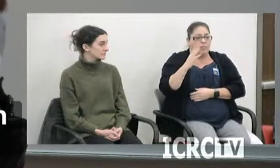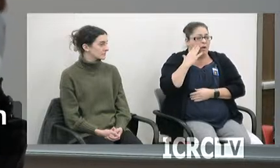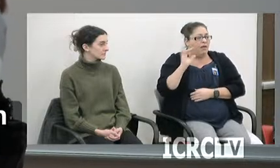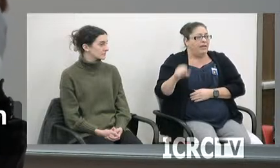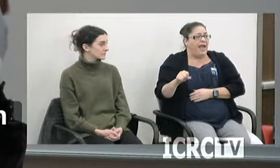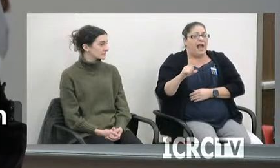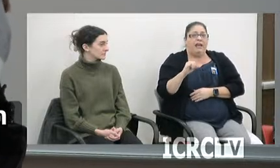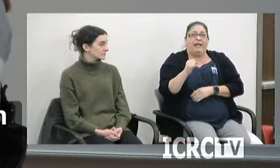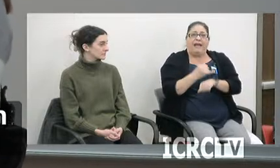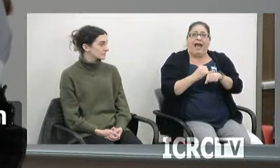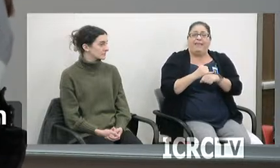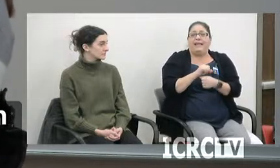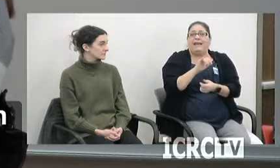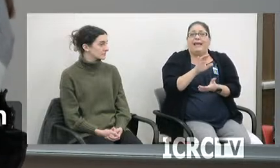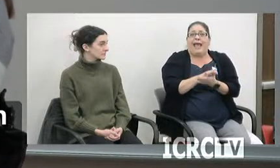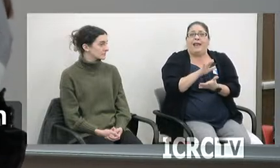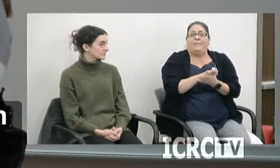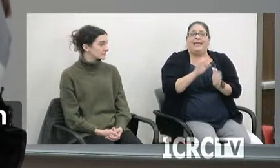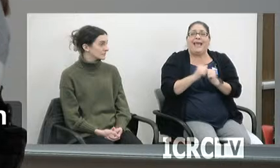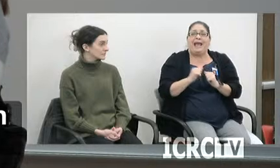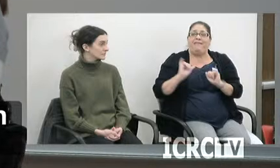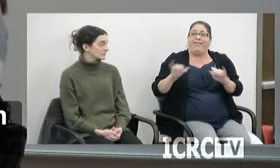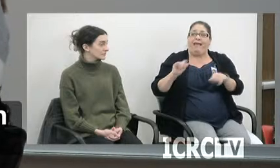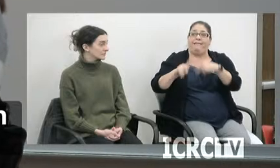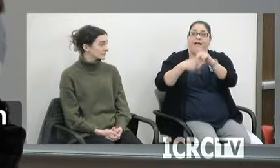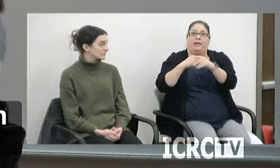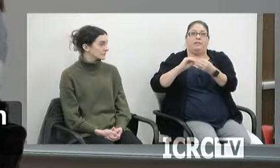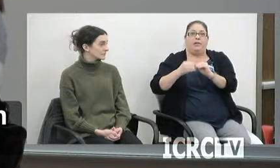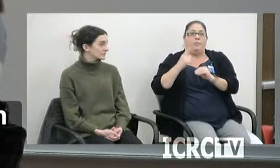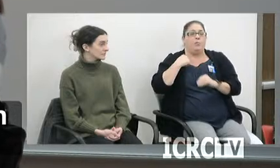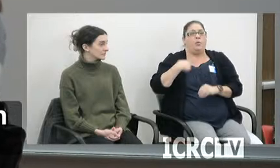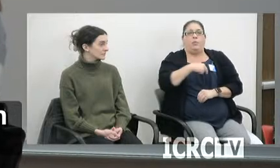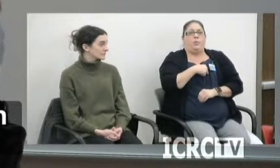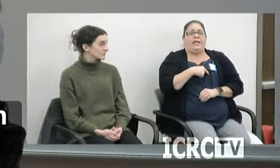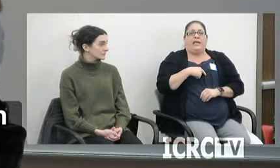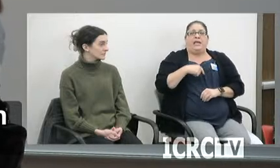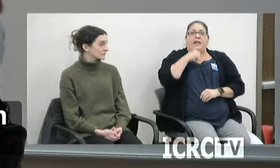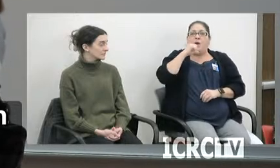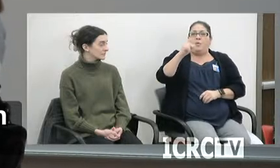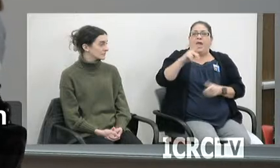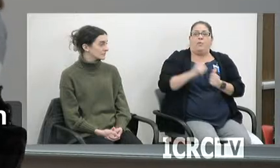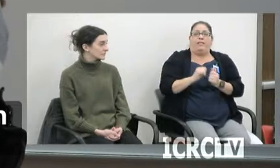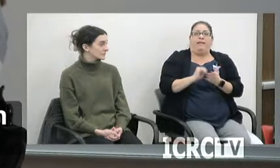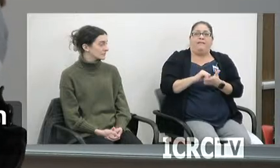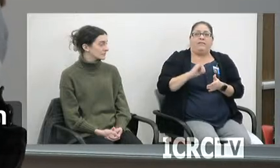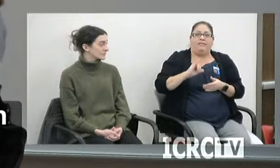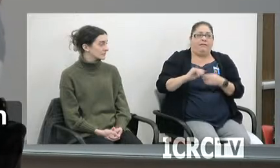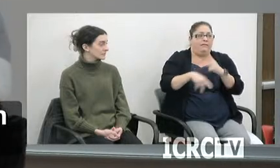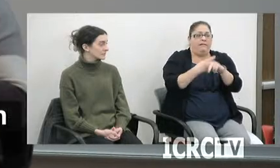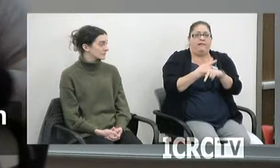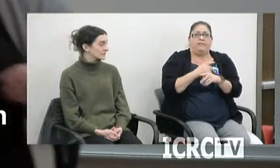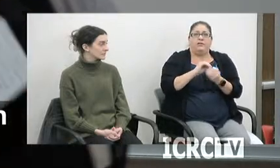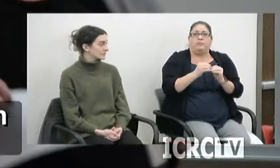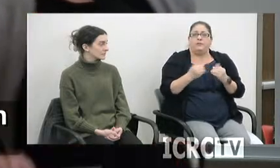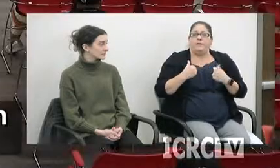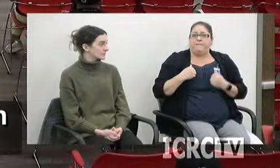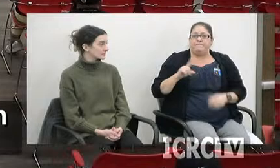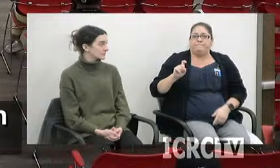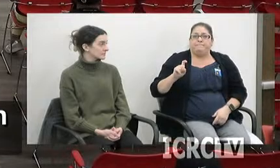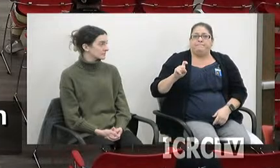Island Academy is okay to have those numbers for admins, but Milford City Schools isn't okay with having the admins that we have.